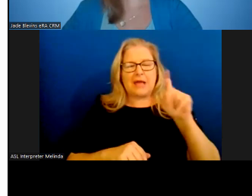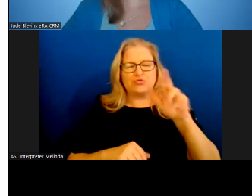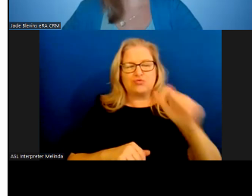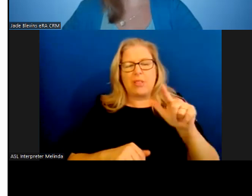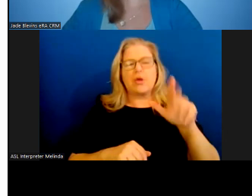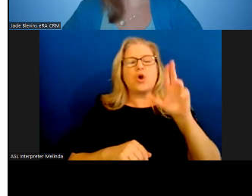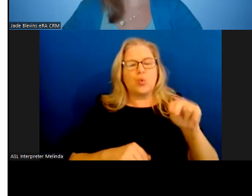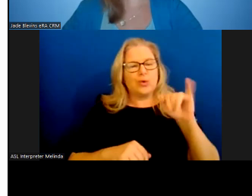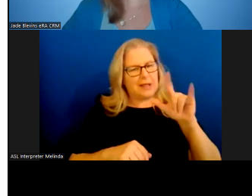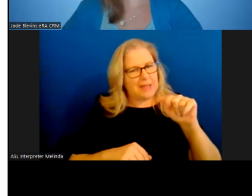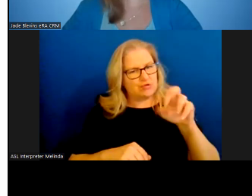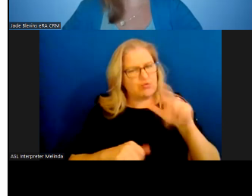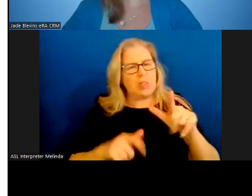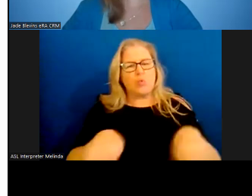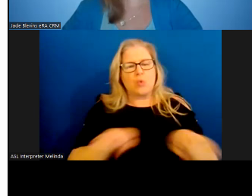project period.